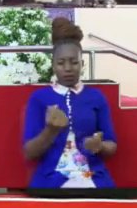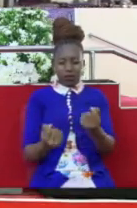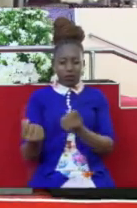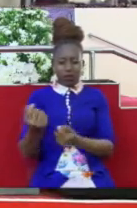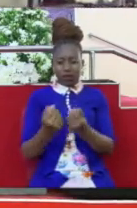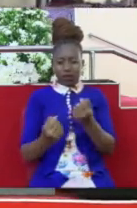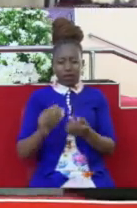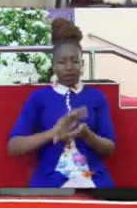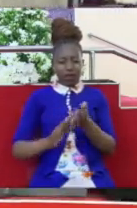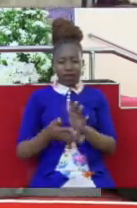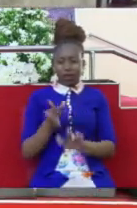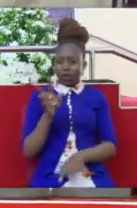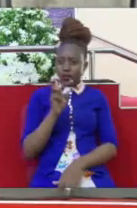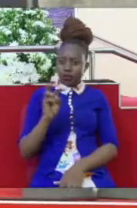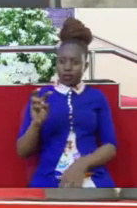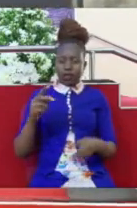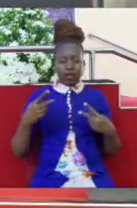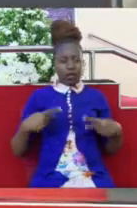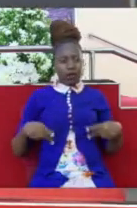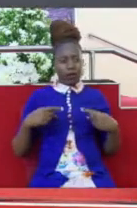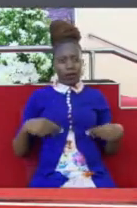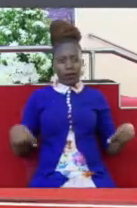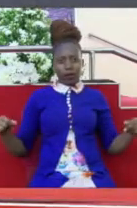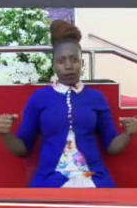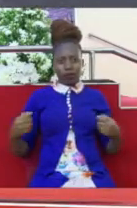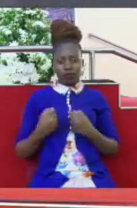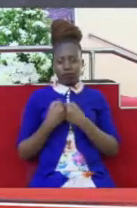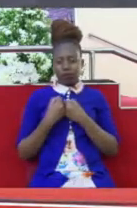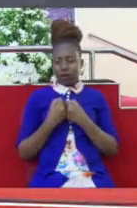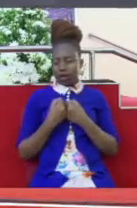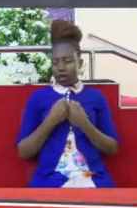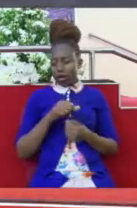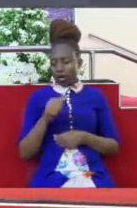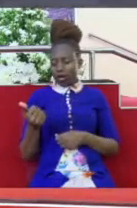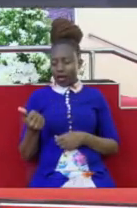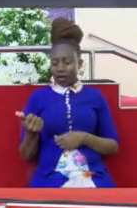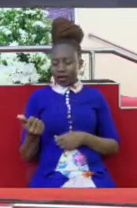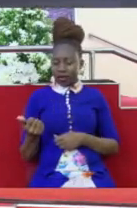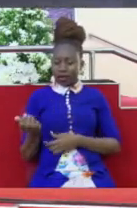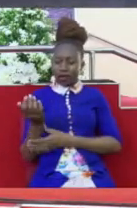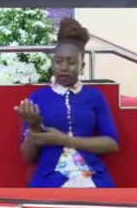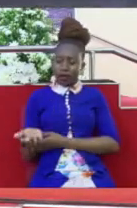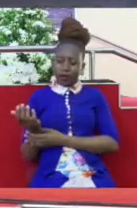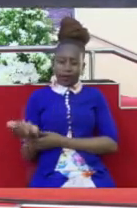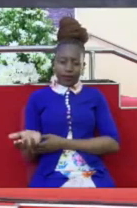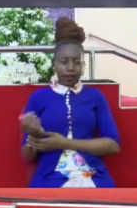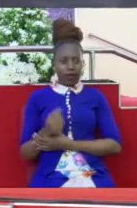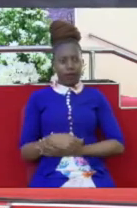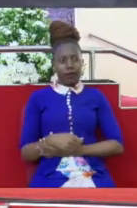people that need our pity. Kabla ya kuona watu ambao wanahitaji msaada. But if we're not careful, kama hauko